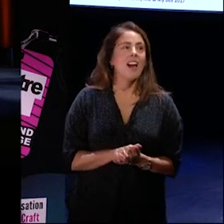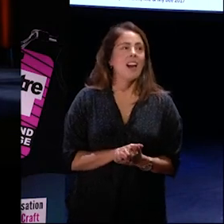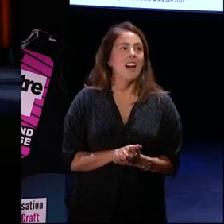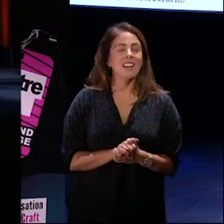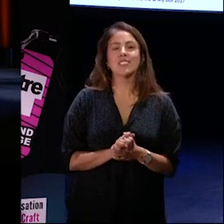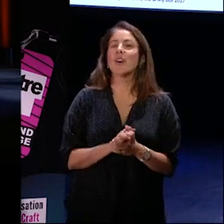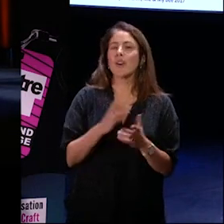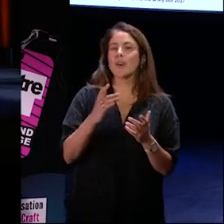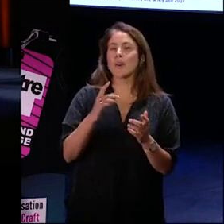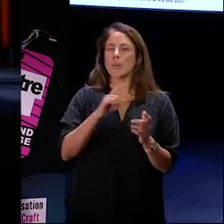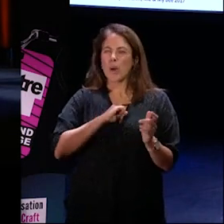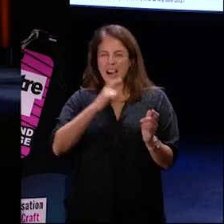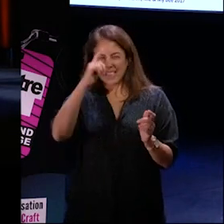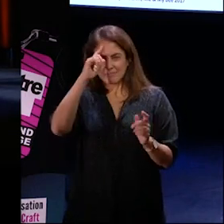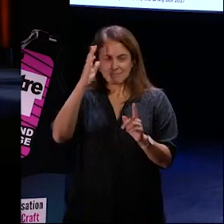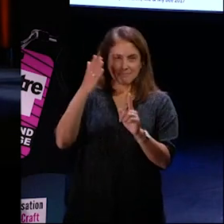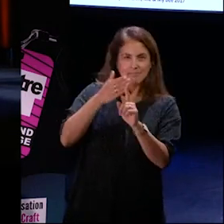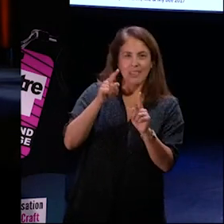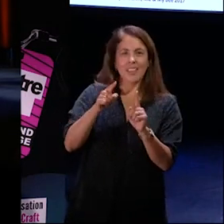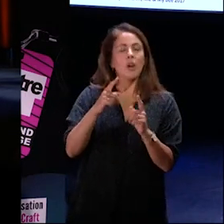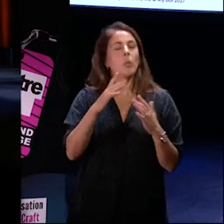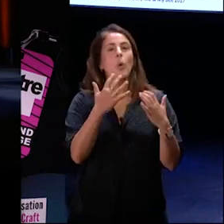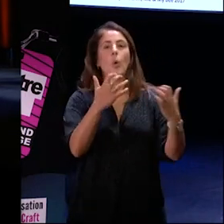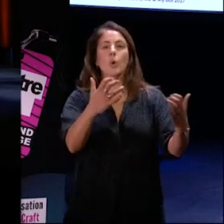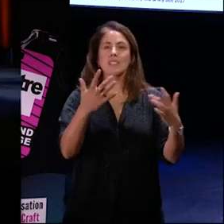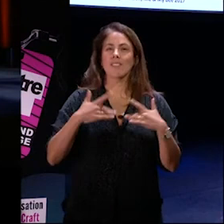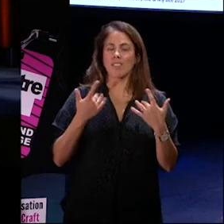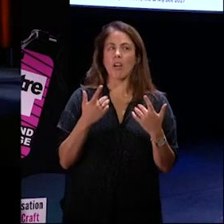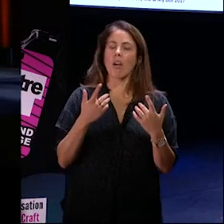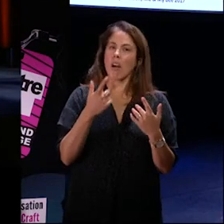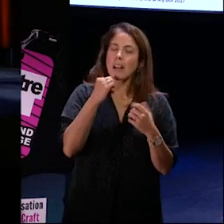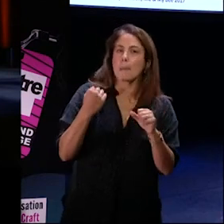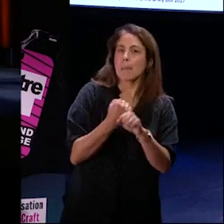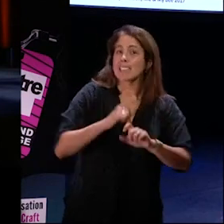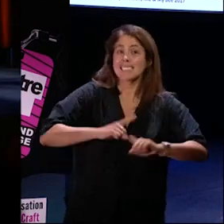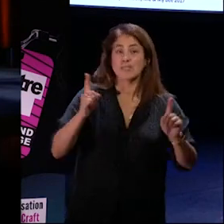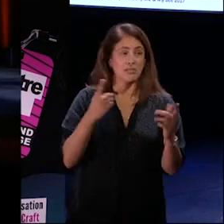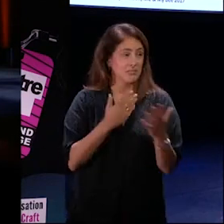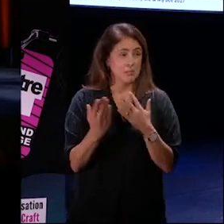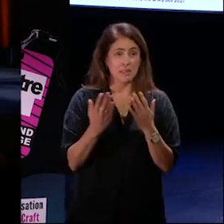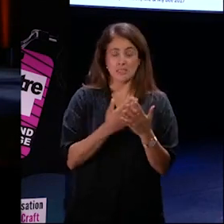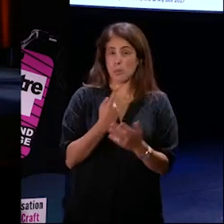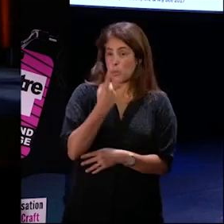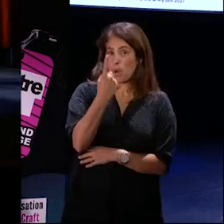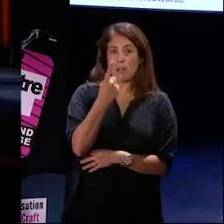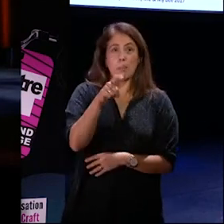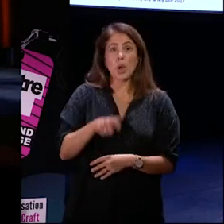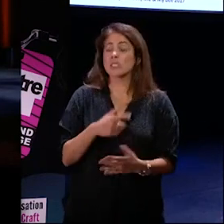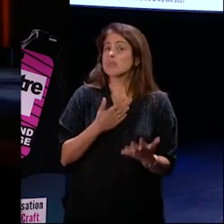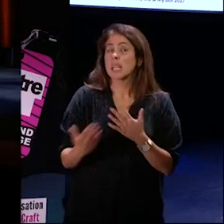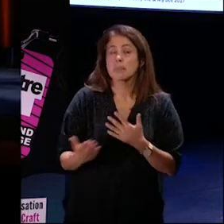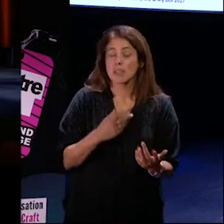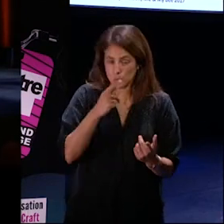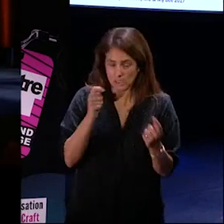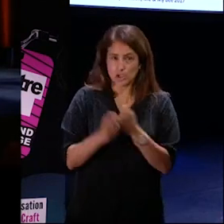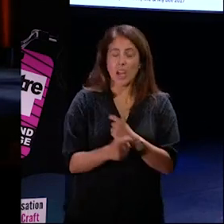The thinking behind the show was mostly about making audiences feel like they could make a difference, no matter how small they were as people, but